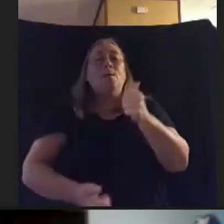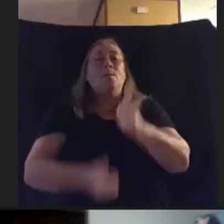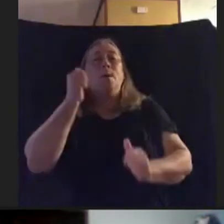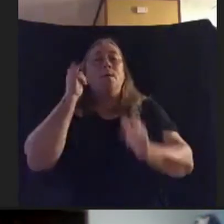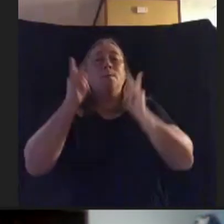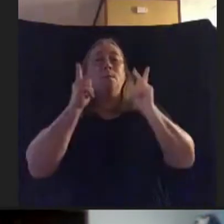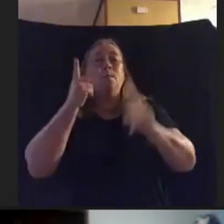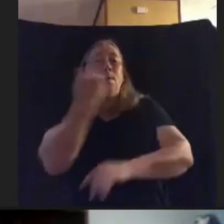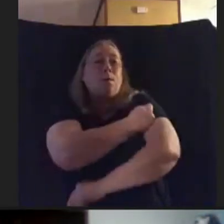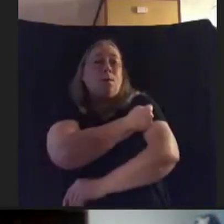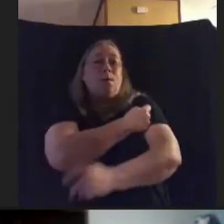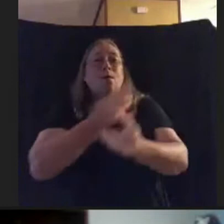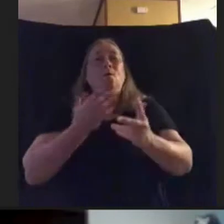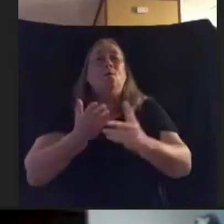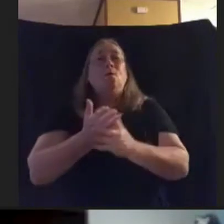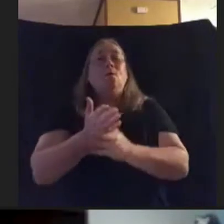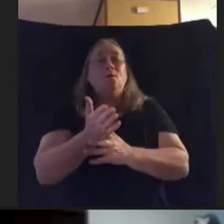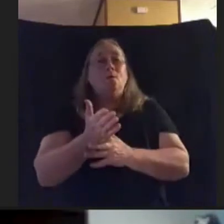go to our 19